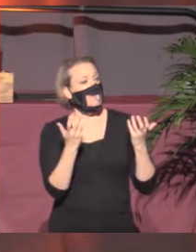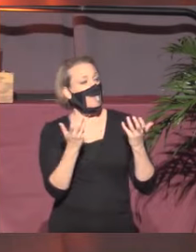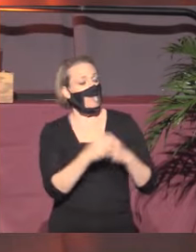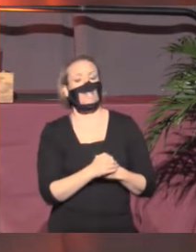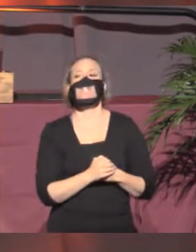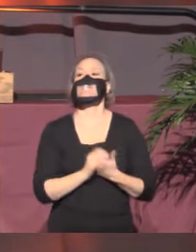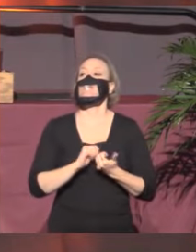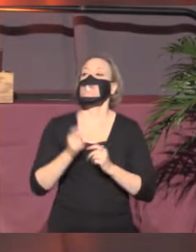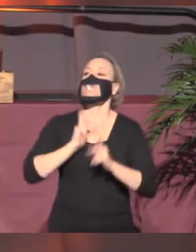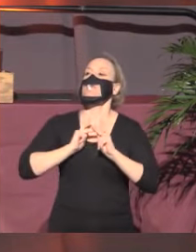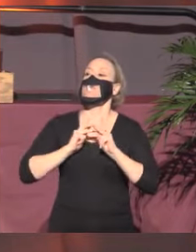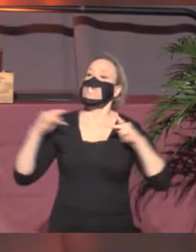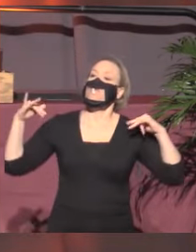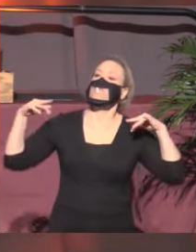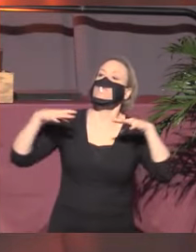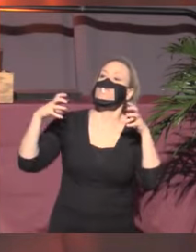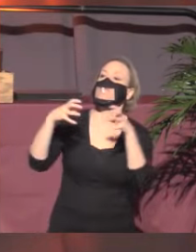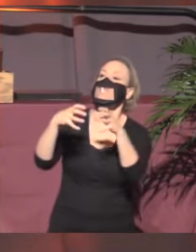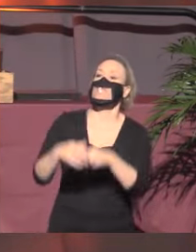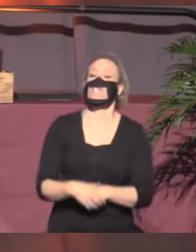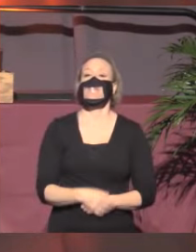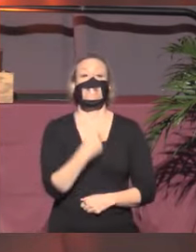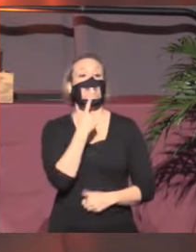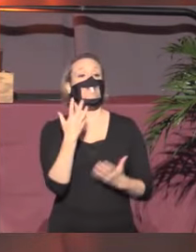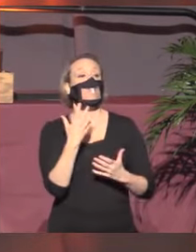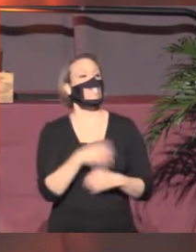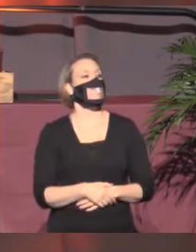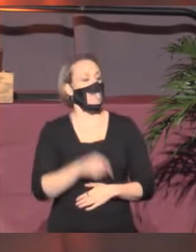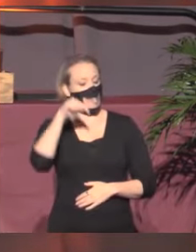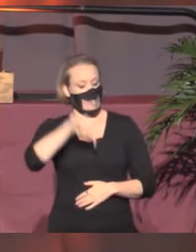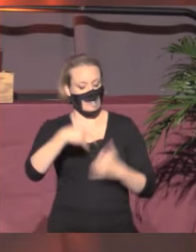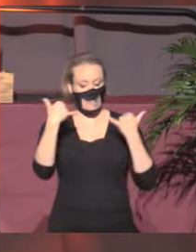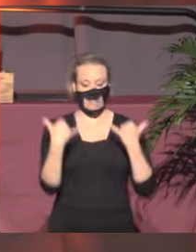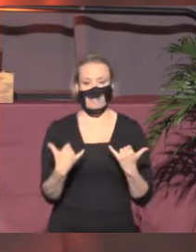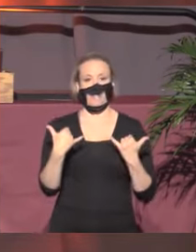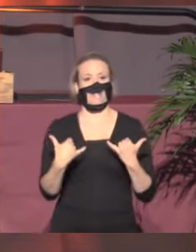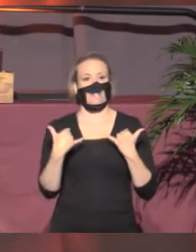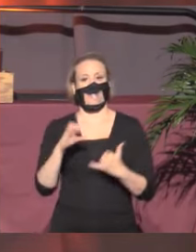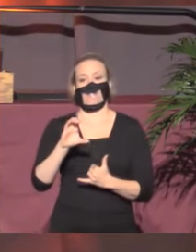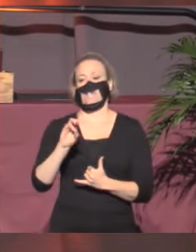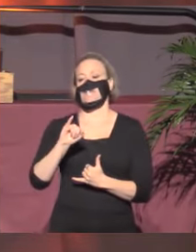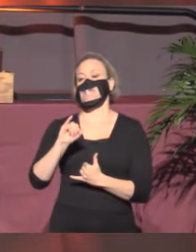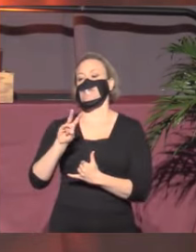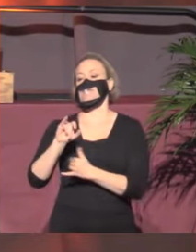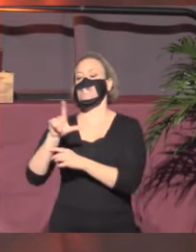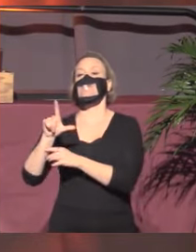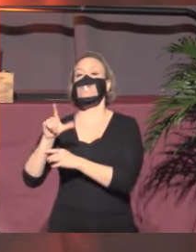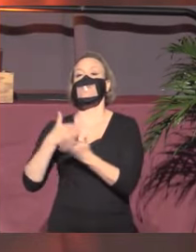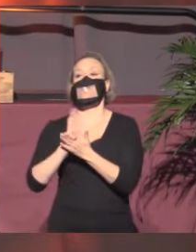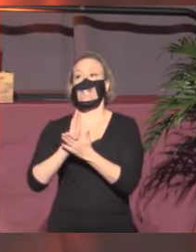and he said, this is a modern-day civil rights moment,